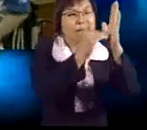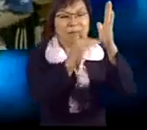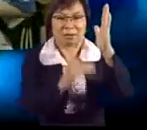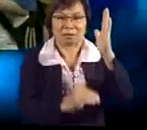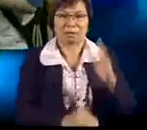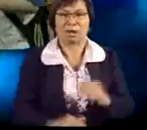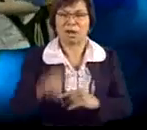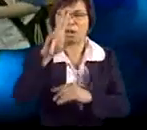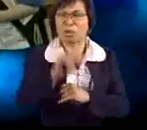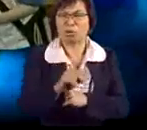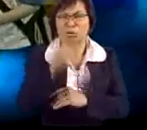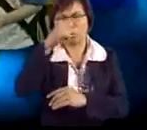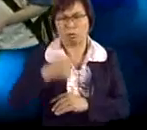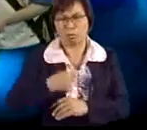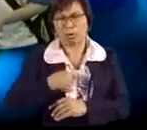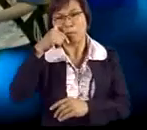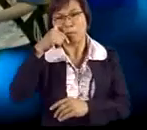Nick, your mom has left you a shopping list.